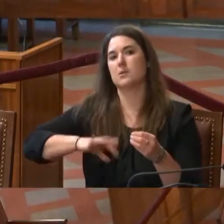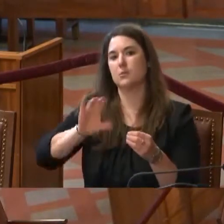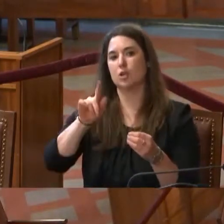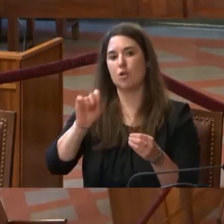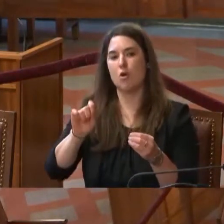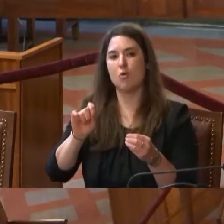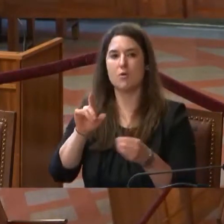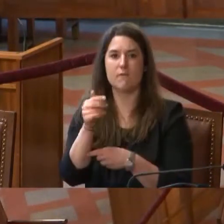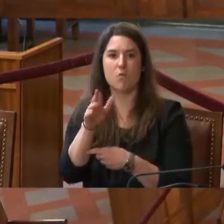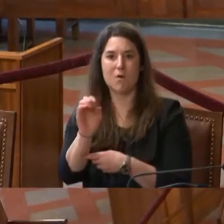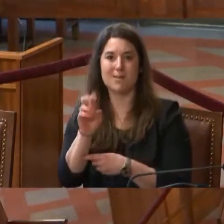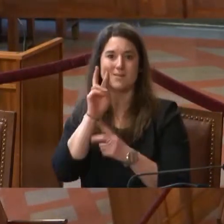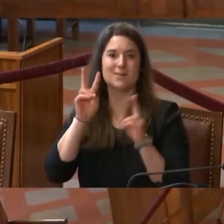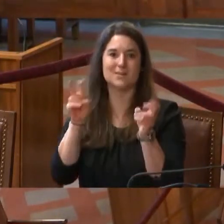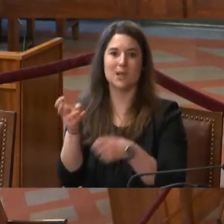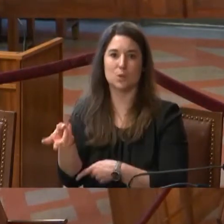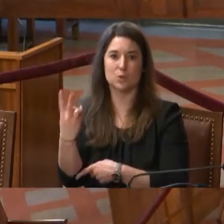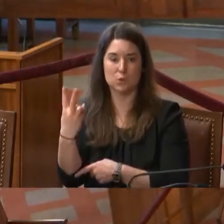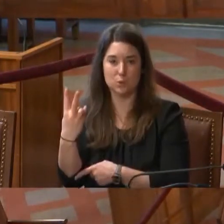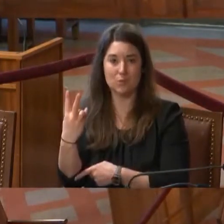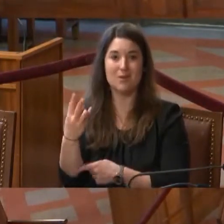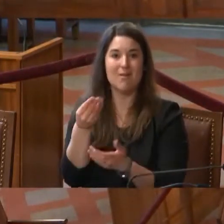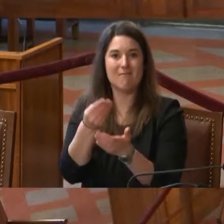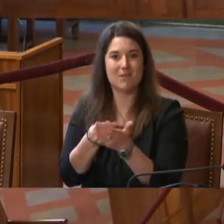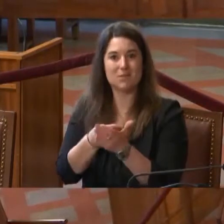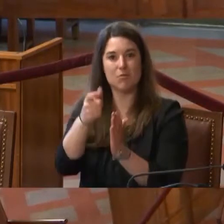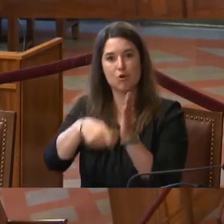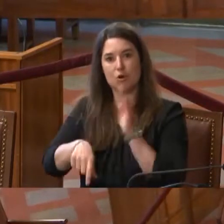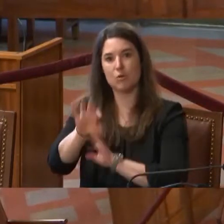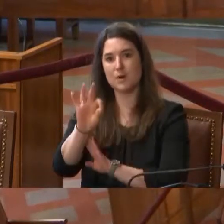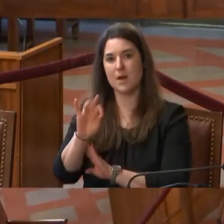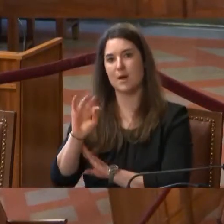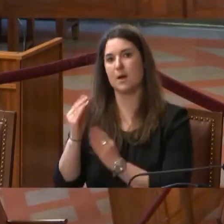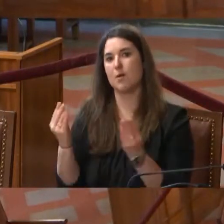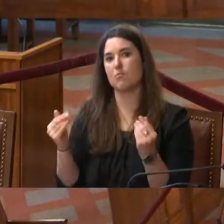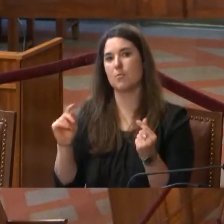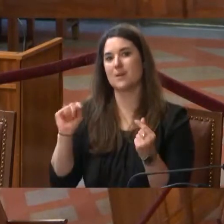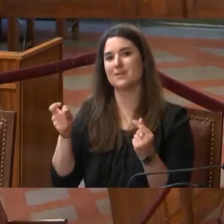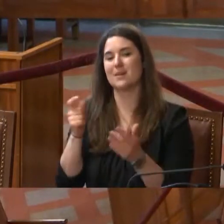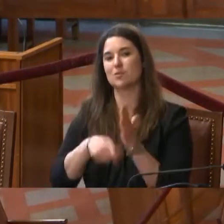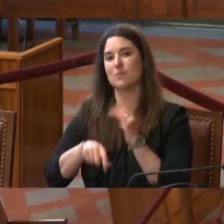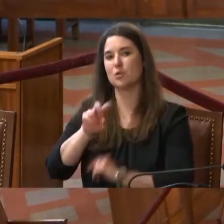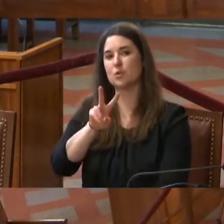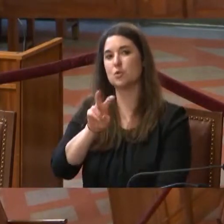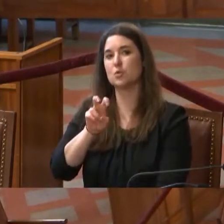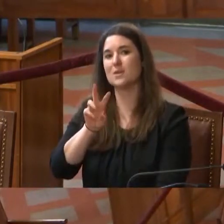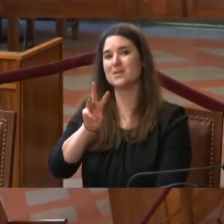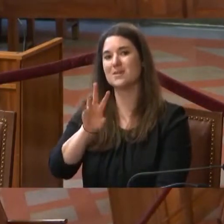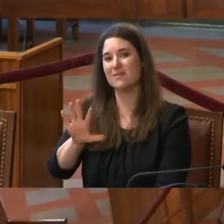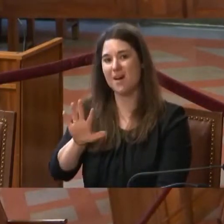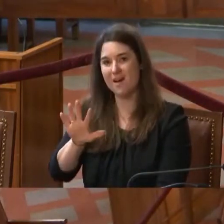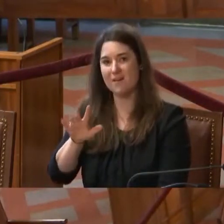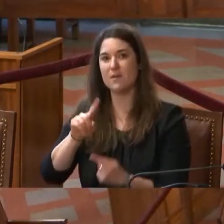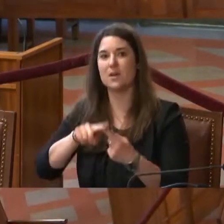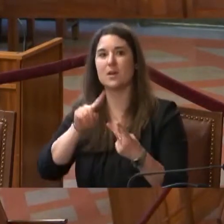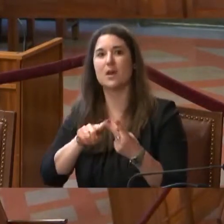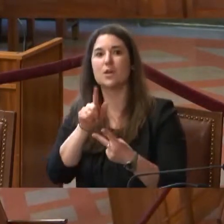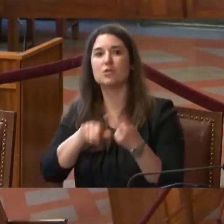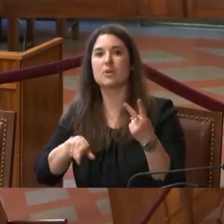Ordinances at Title II, Fiscal Article 9, Property Taxes, Chapter 265 and Chapter